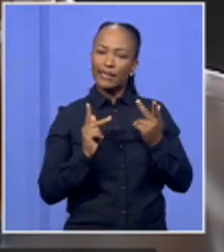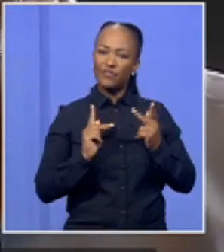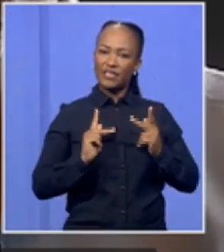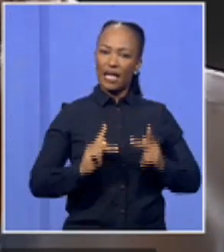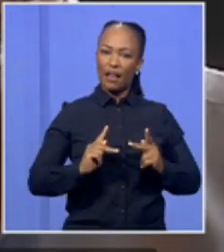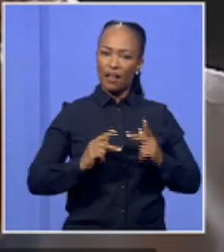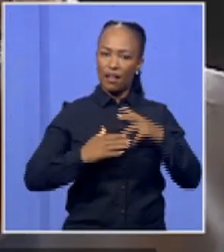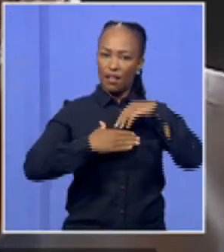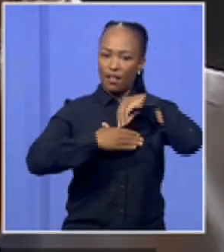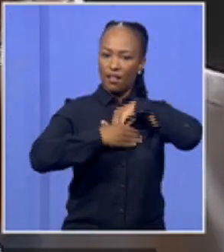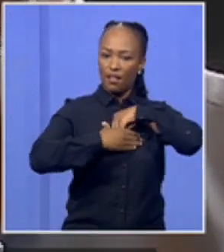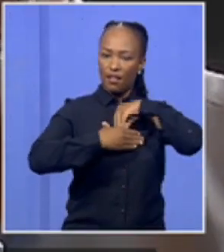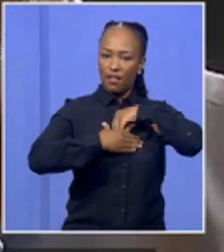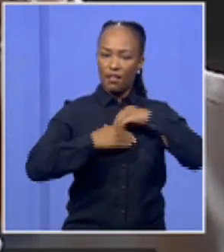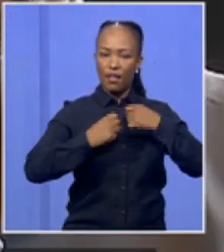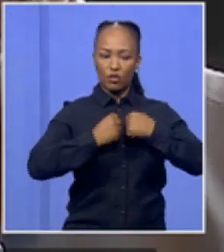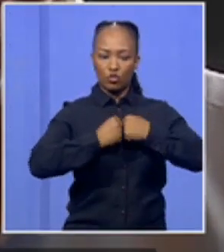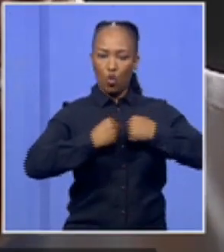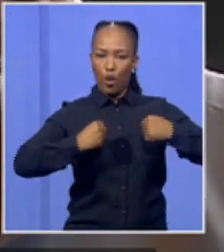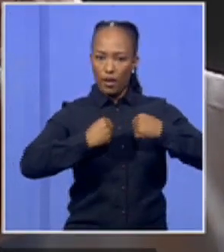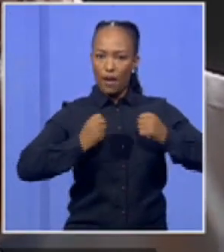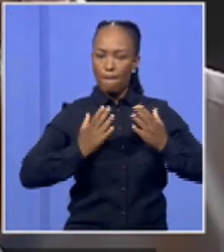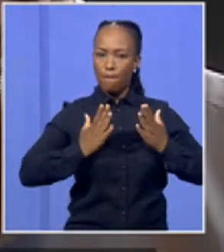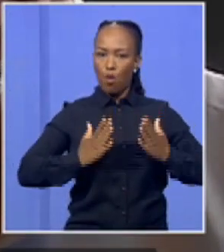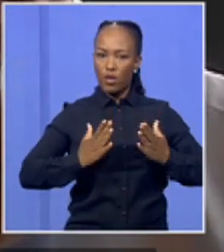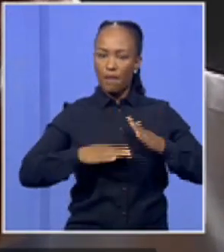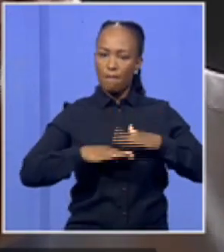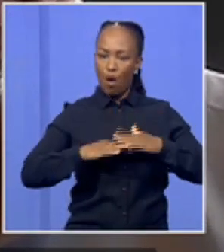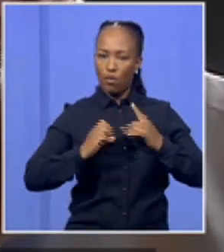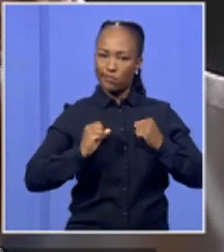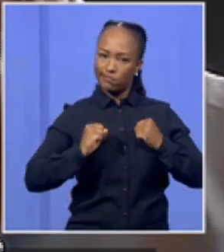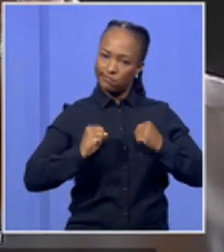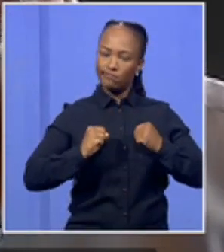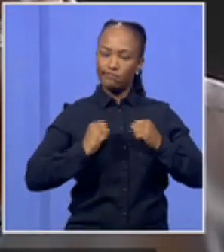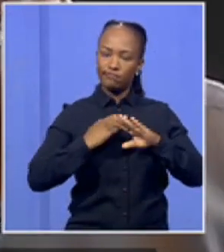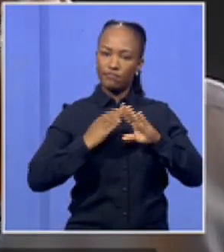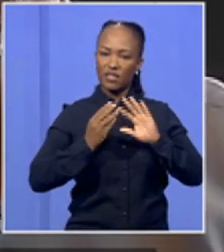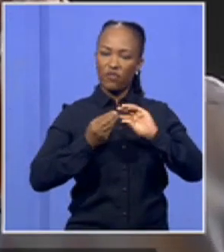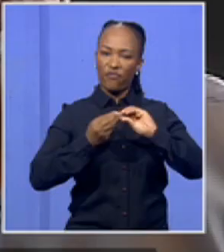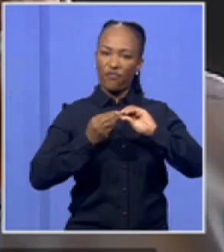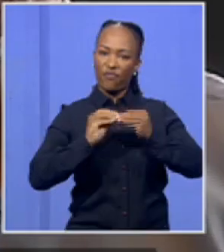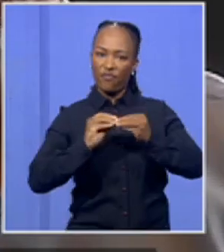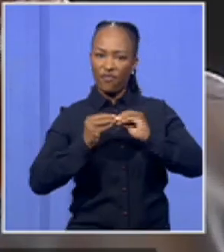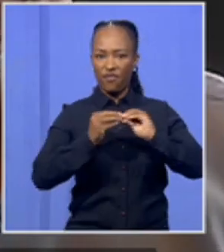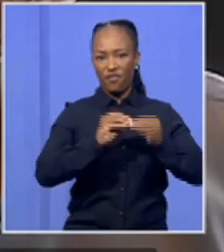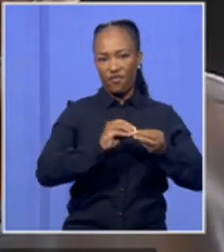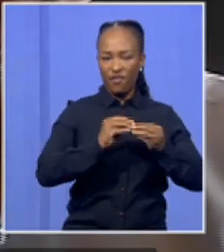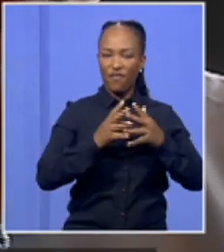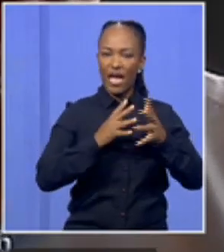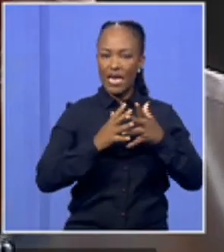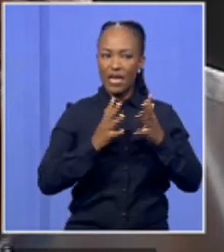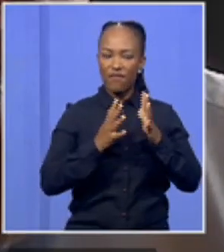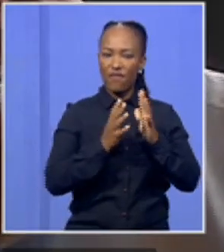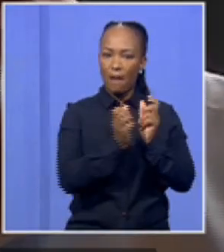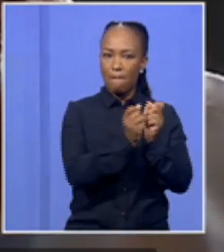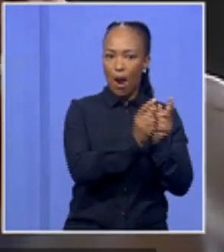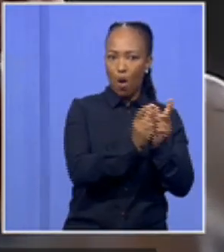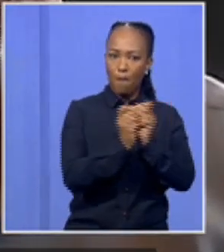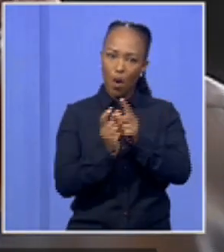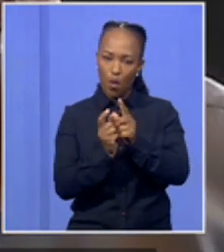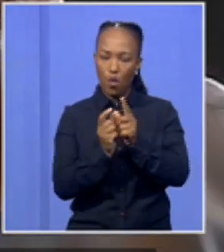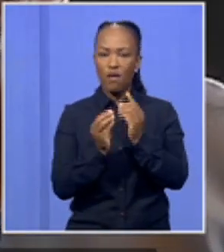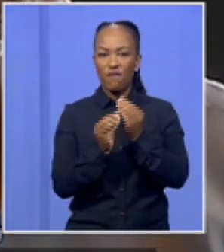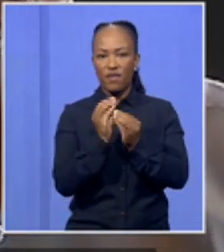which stimulates the body to maintain and to repair cartilage damage. And well, you can support this